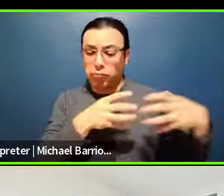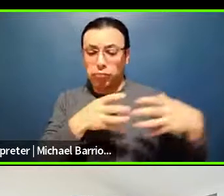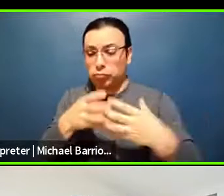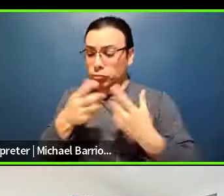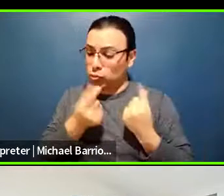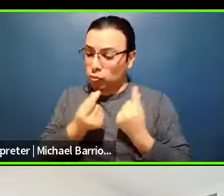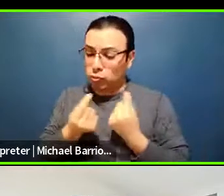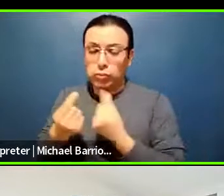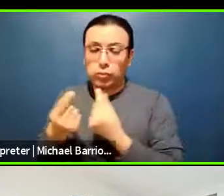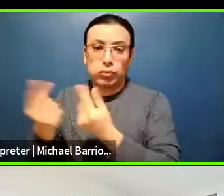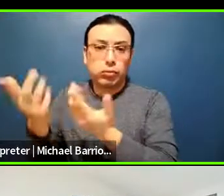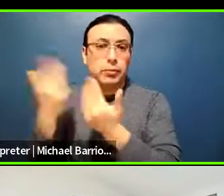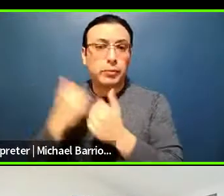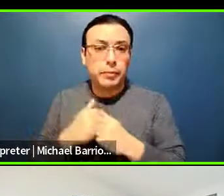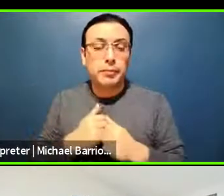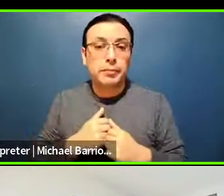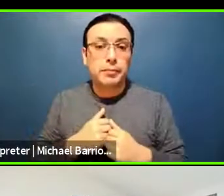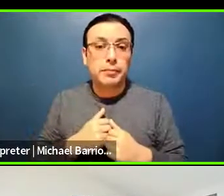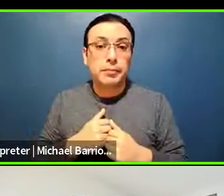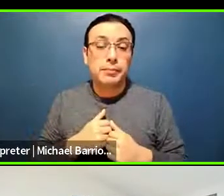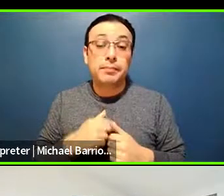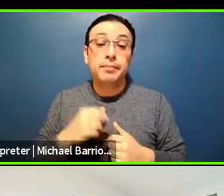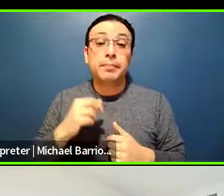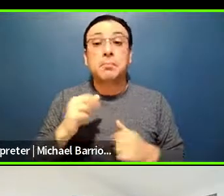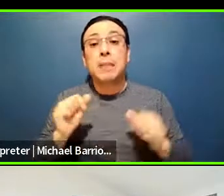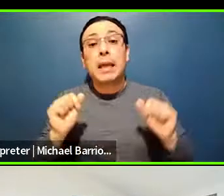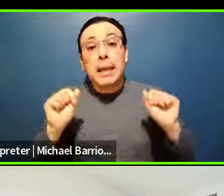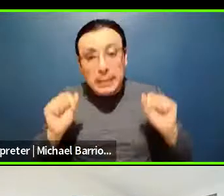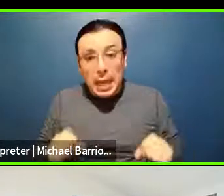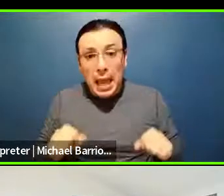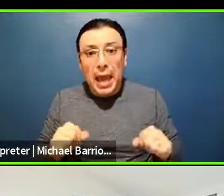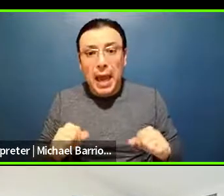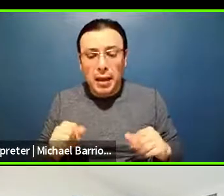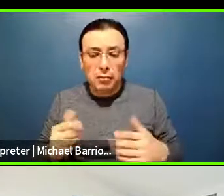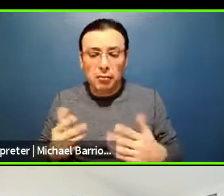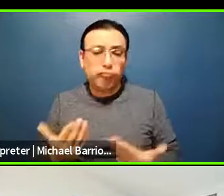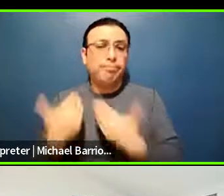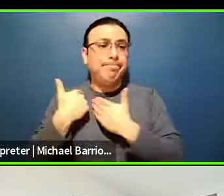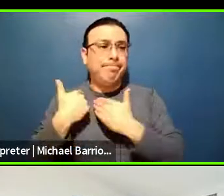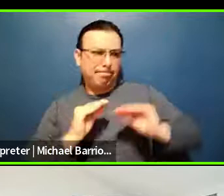And yeah, or decide to educate people, but it's not your job to educate everybody.